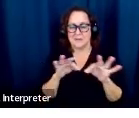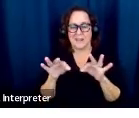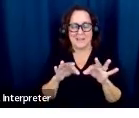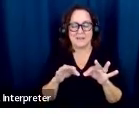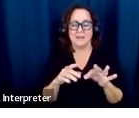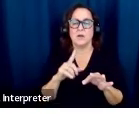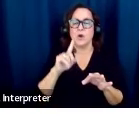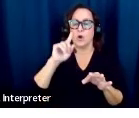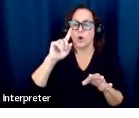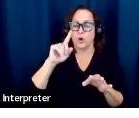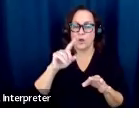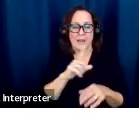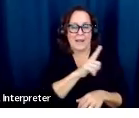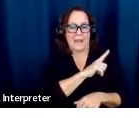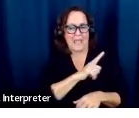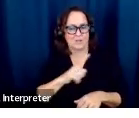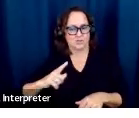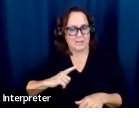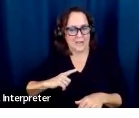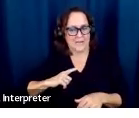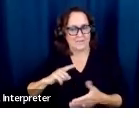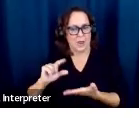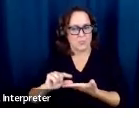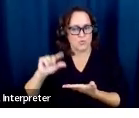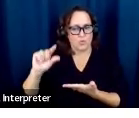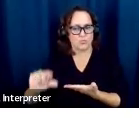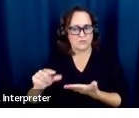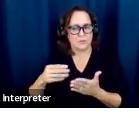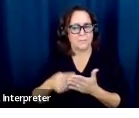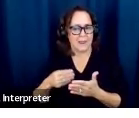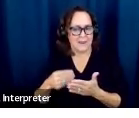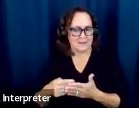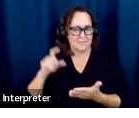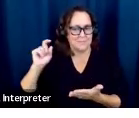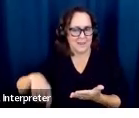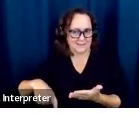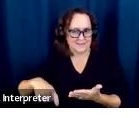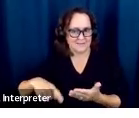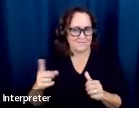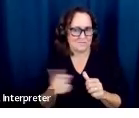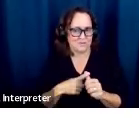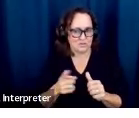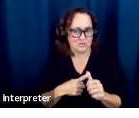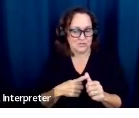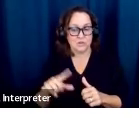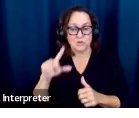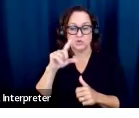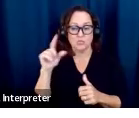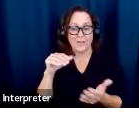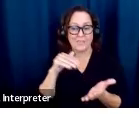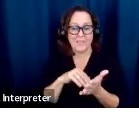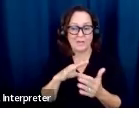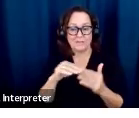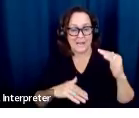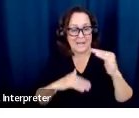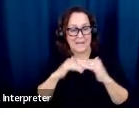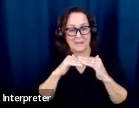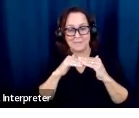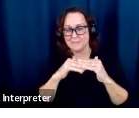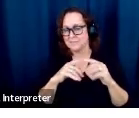$20,000 limit if a legislative appropriation provides additional funding, and that exceptions to the $20,000 limit are not